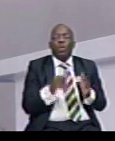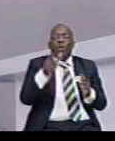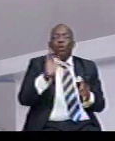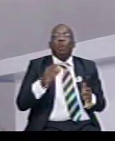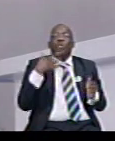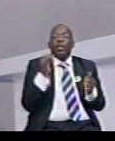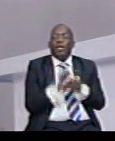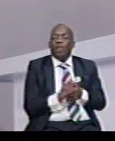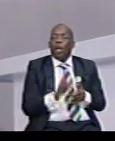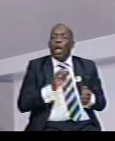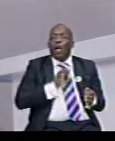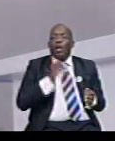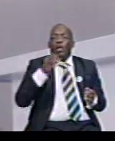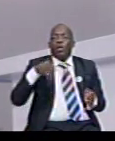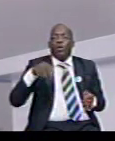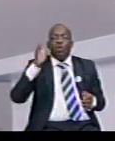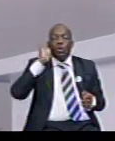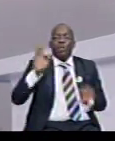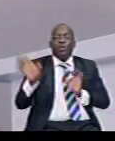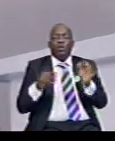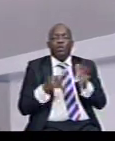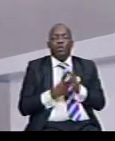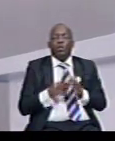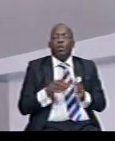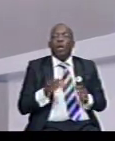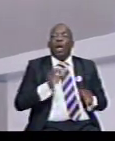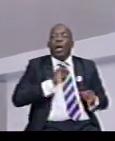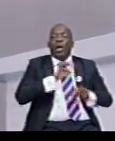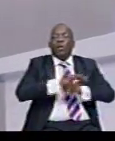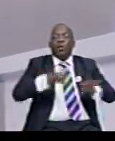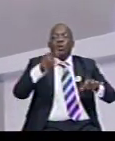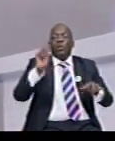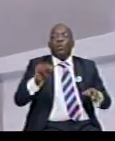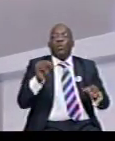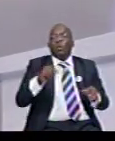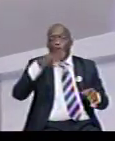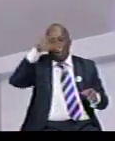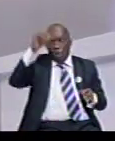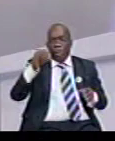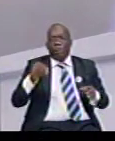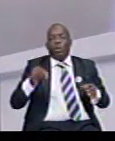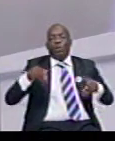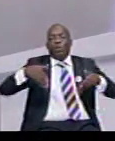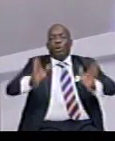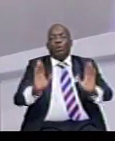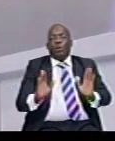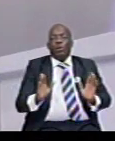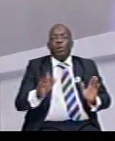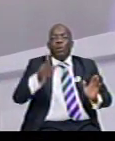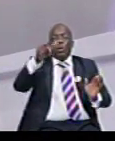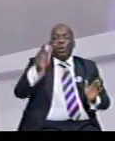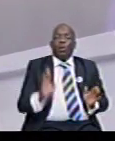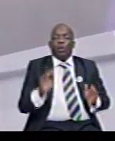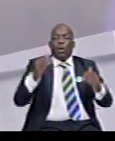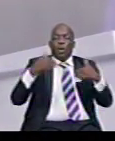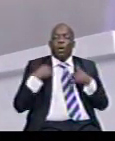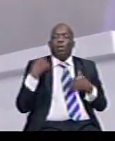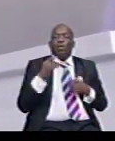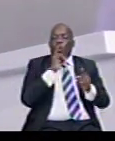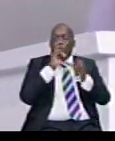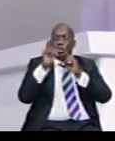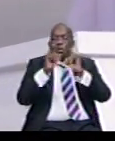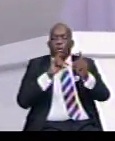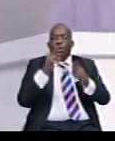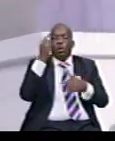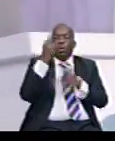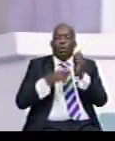do you say? But no. Not seeking man's opinion. God has spoken. And what God